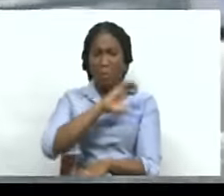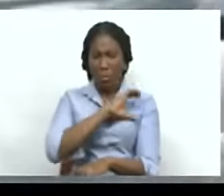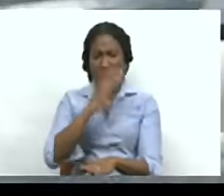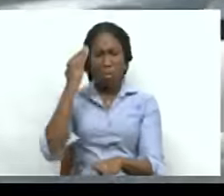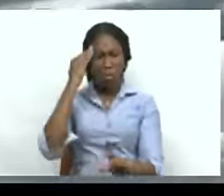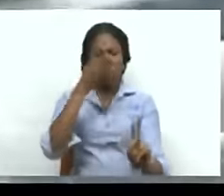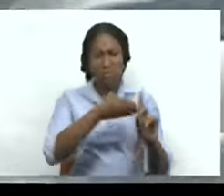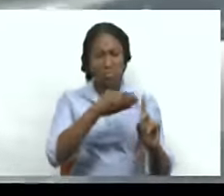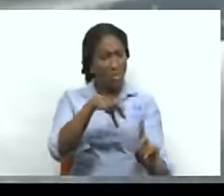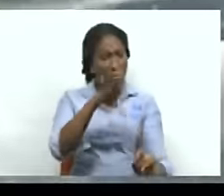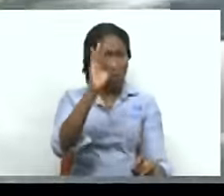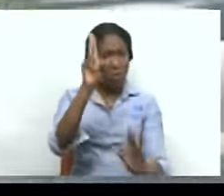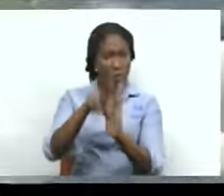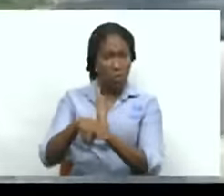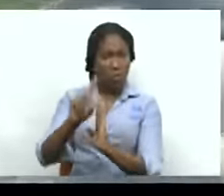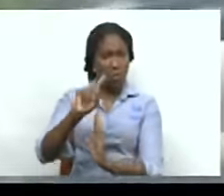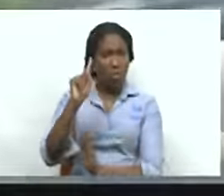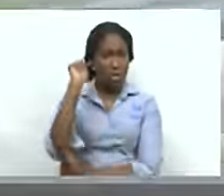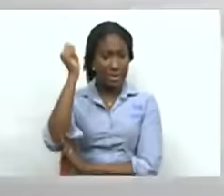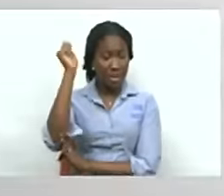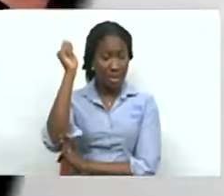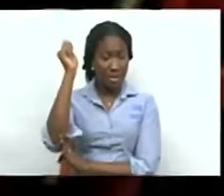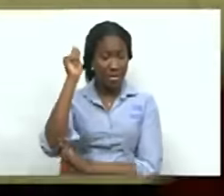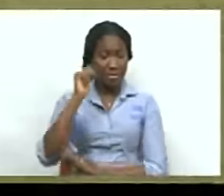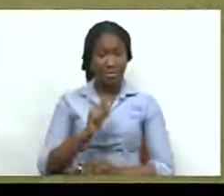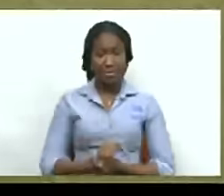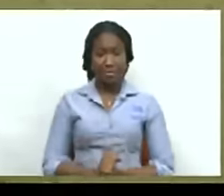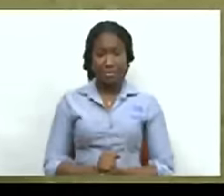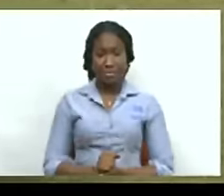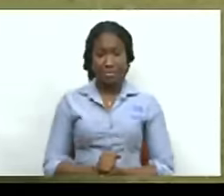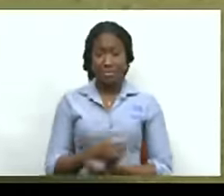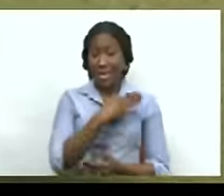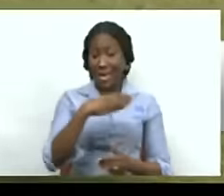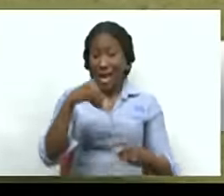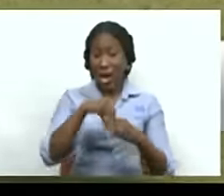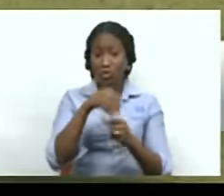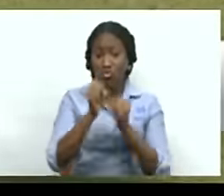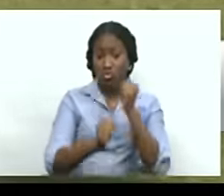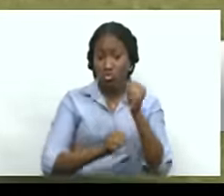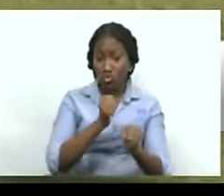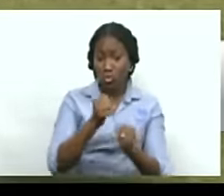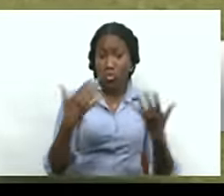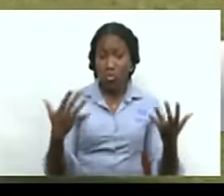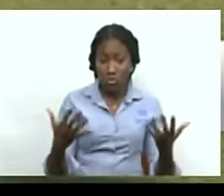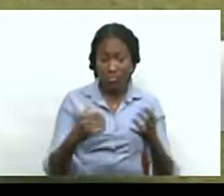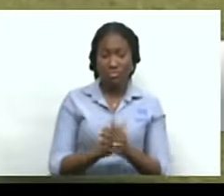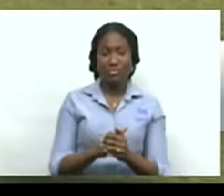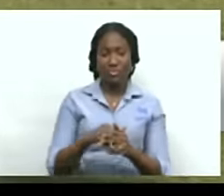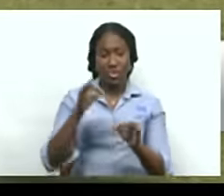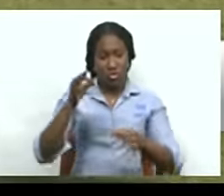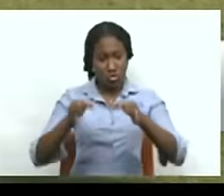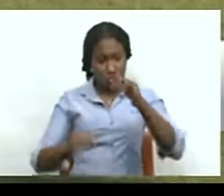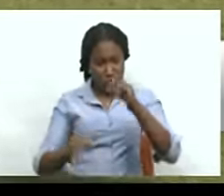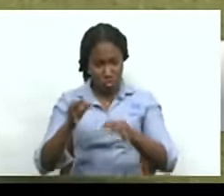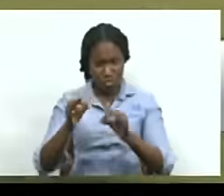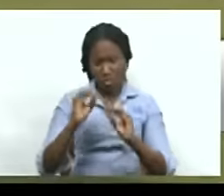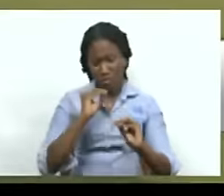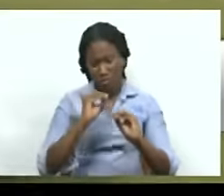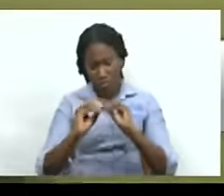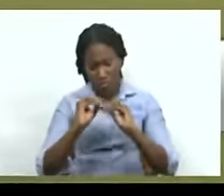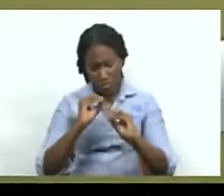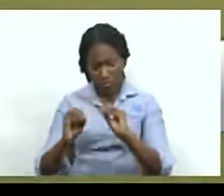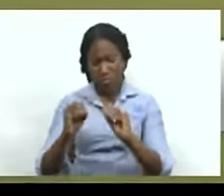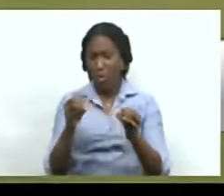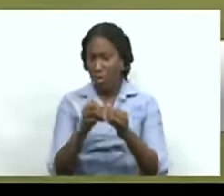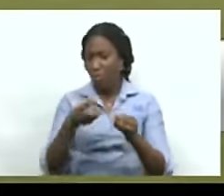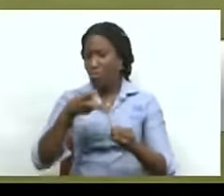Tobago. Coming up in Sport, arbitrators dress down the SSFL's registration and disciplinary procedures